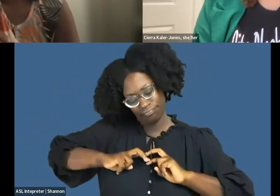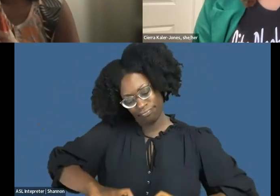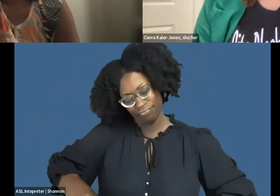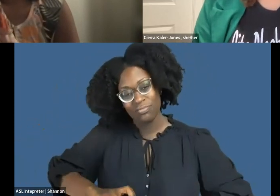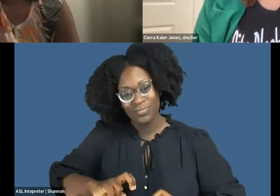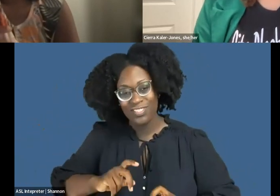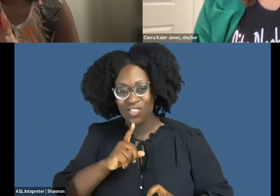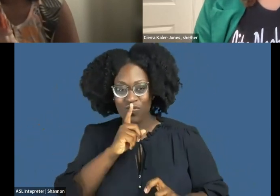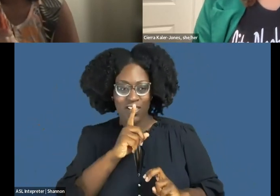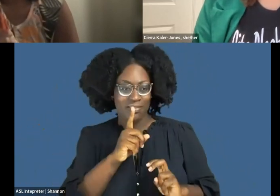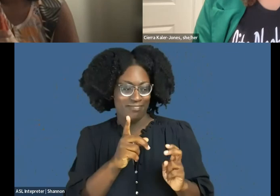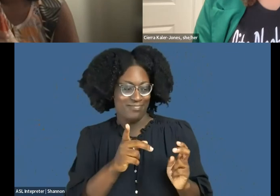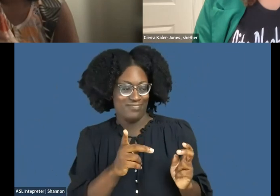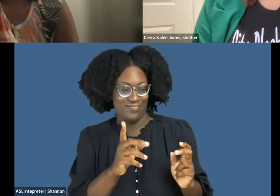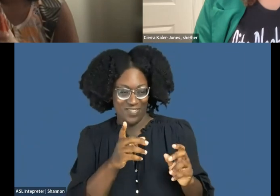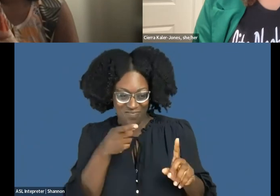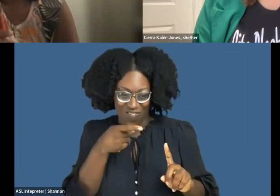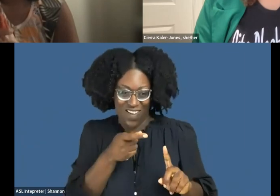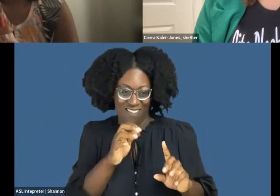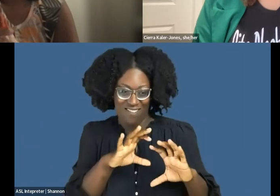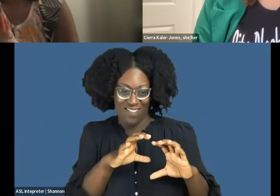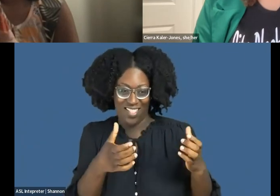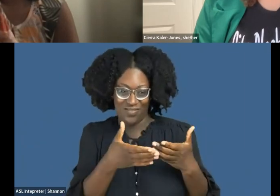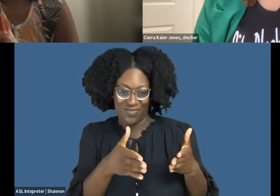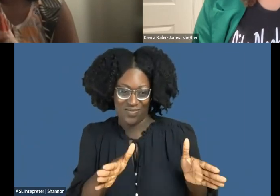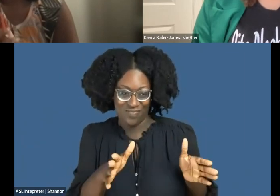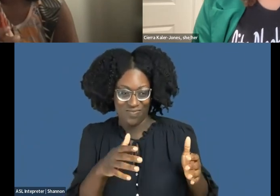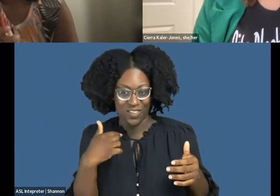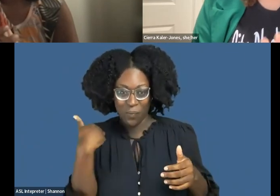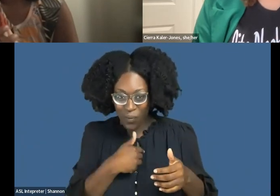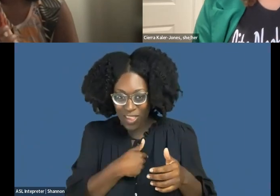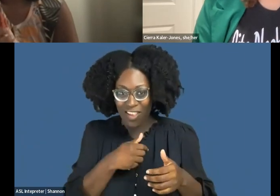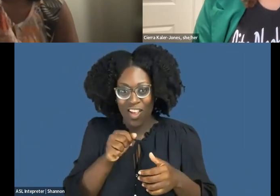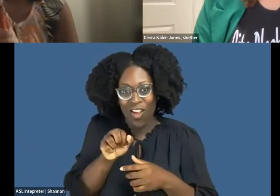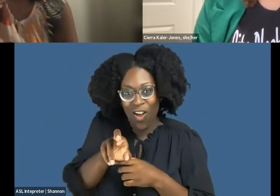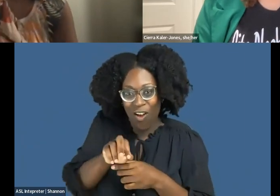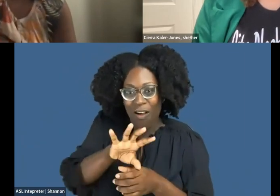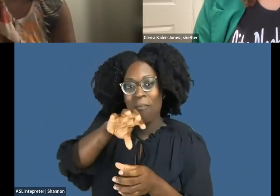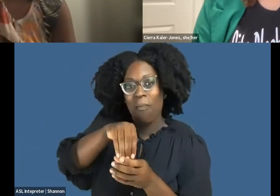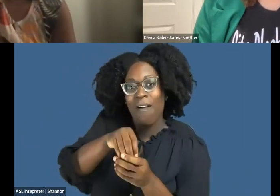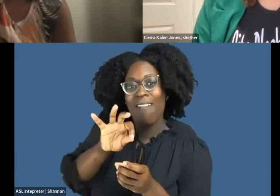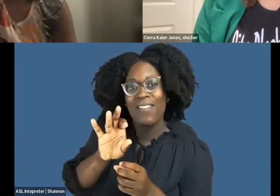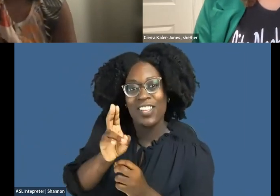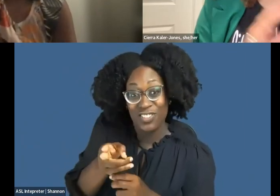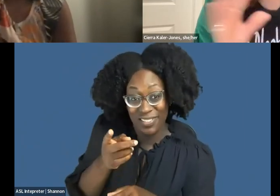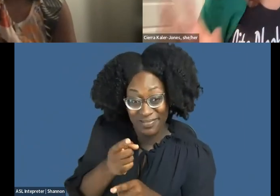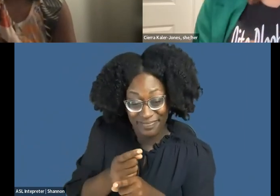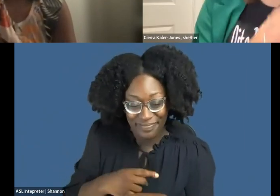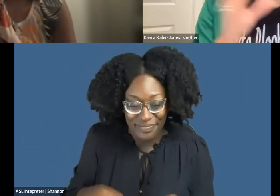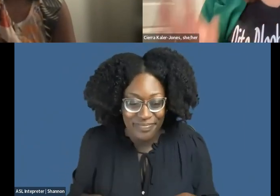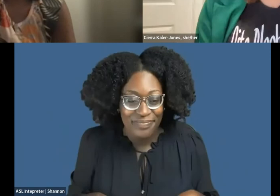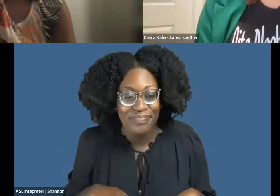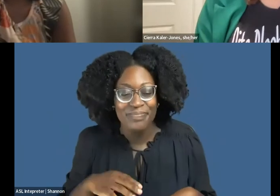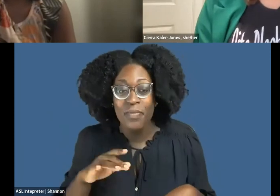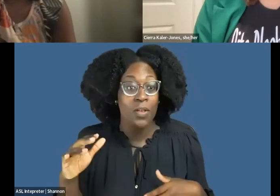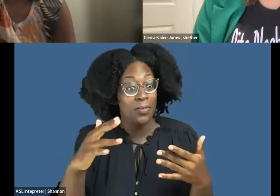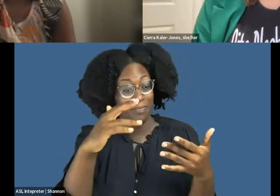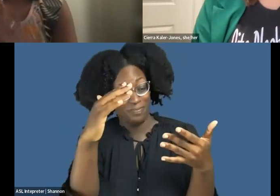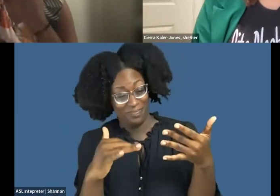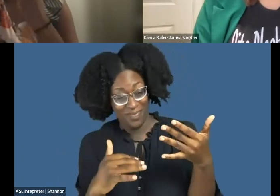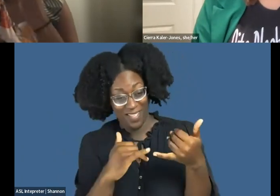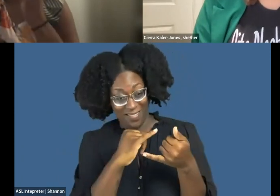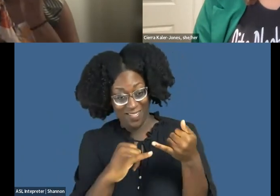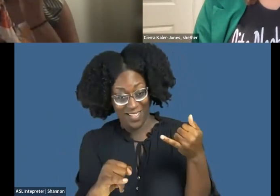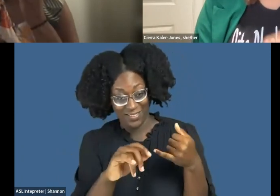role ultimately is in the history that we make every day. So I have one final question that will kind of bring us to the